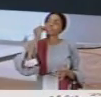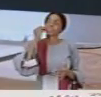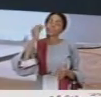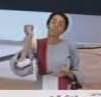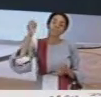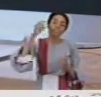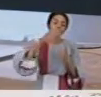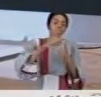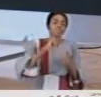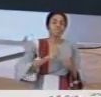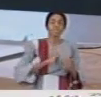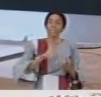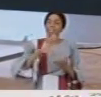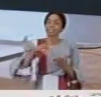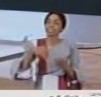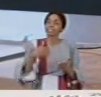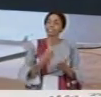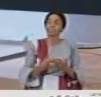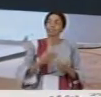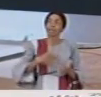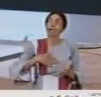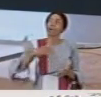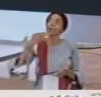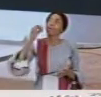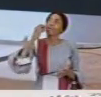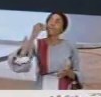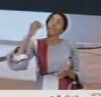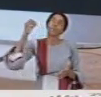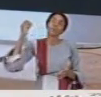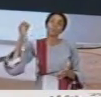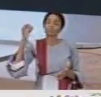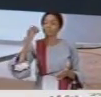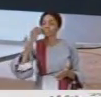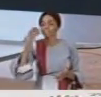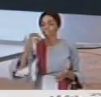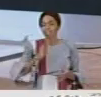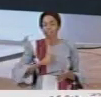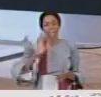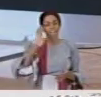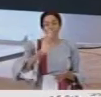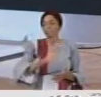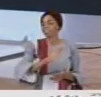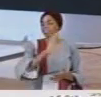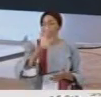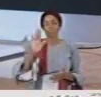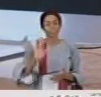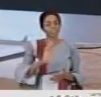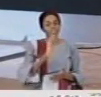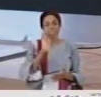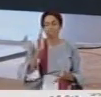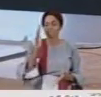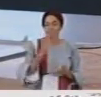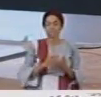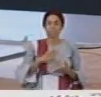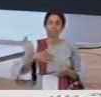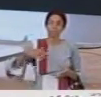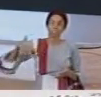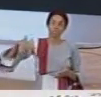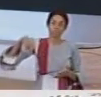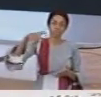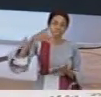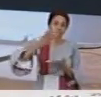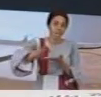home, until I reach my home, I will never, never stop